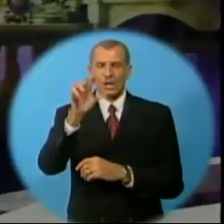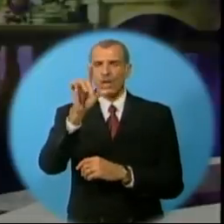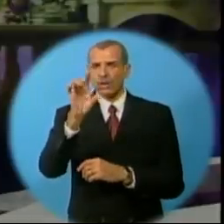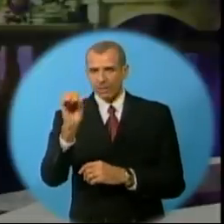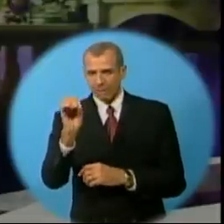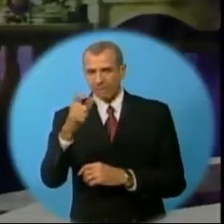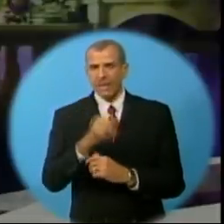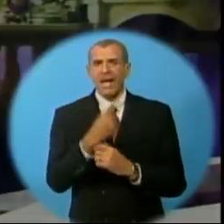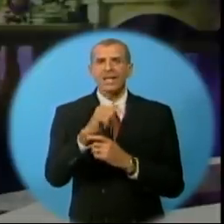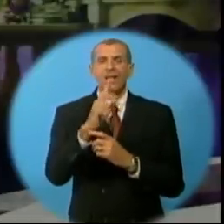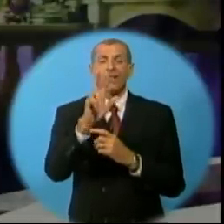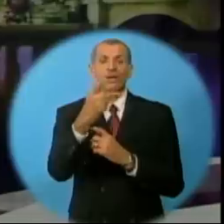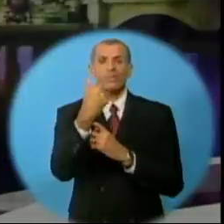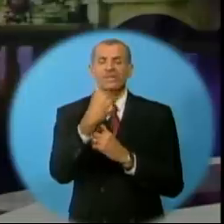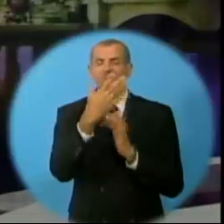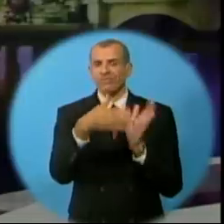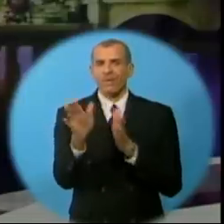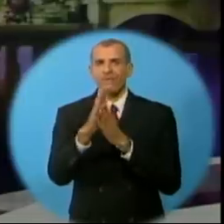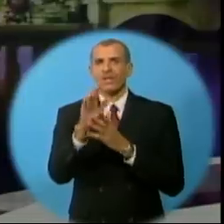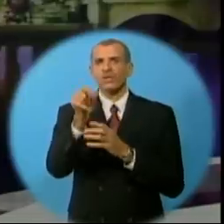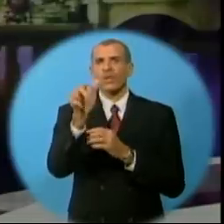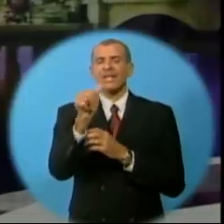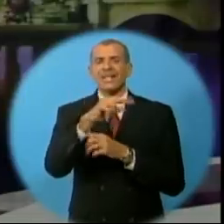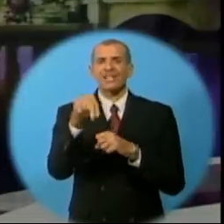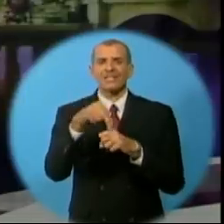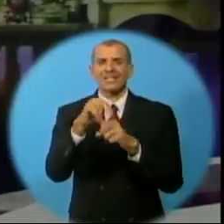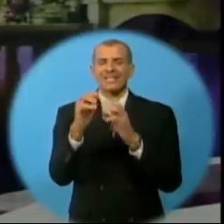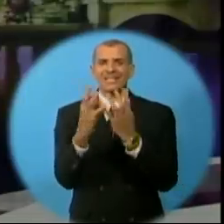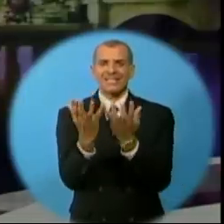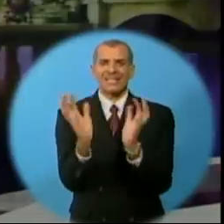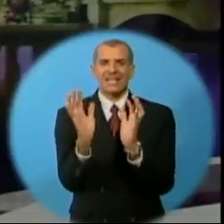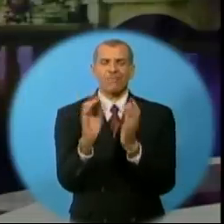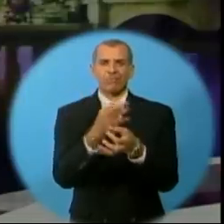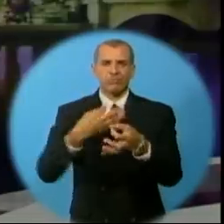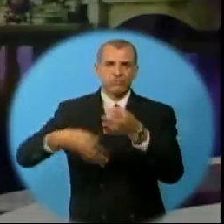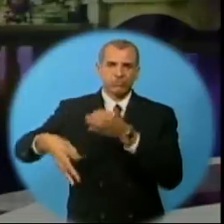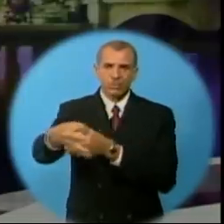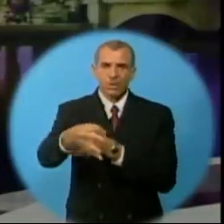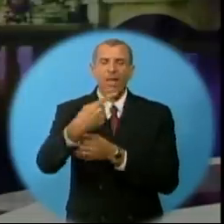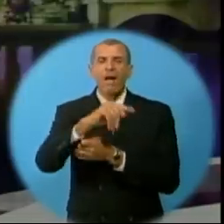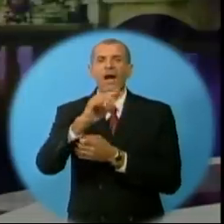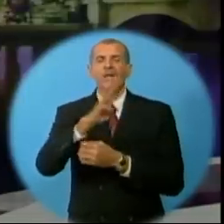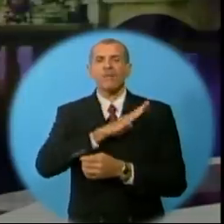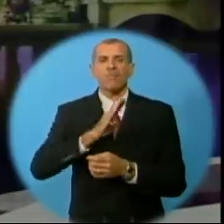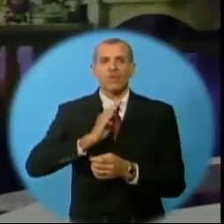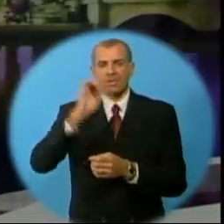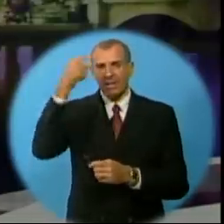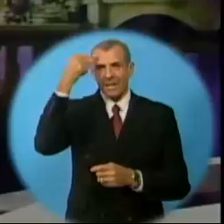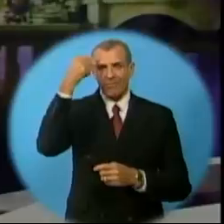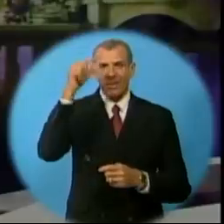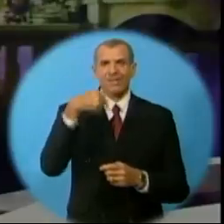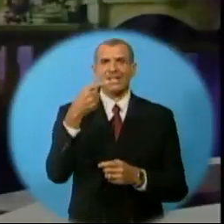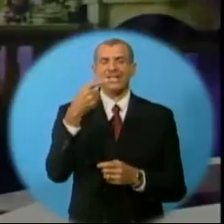the third test was scheduled to be played at the Guyana National Stadium, but was relocated following the board and the government of